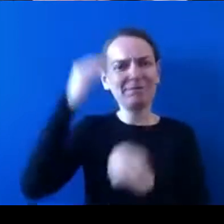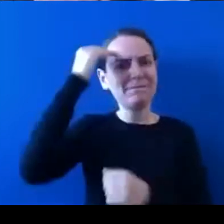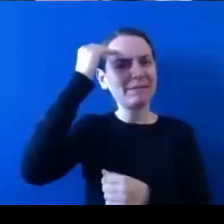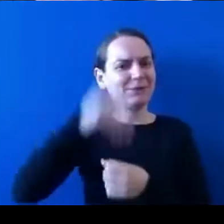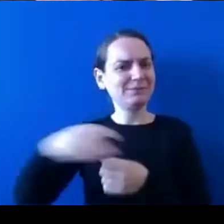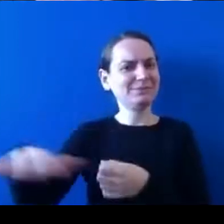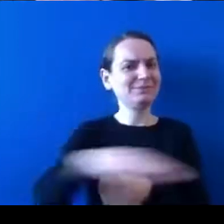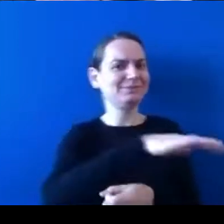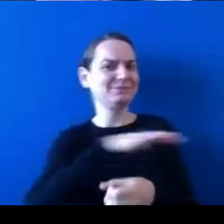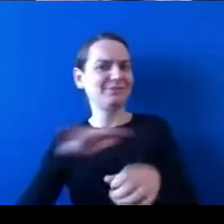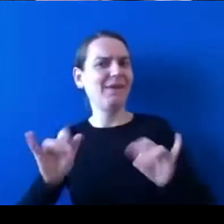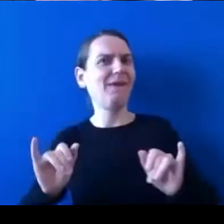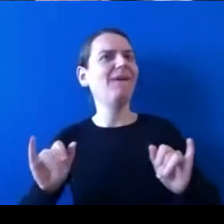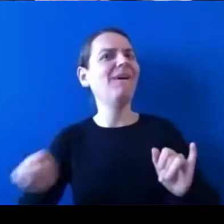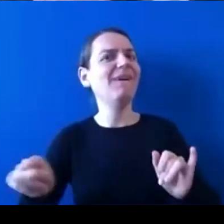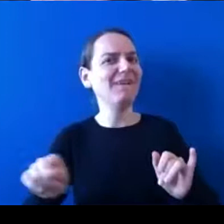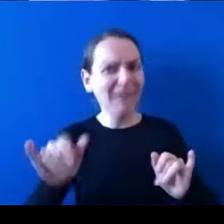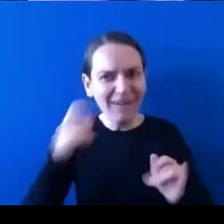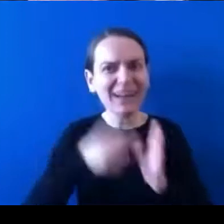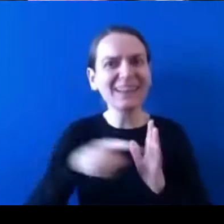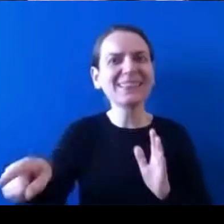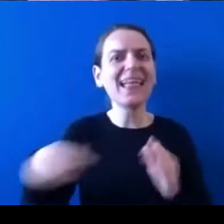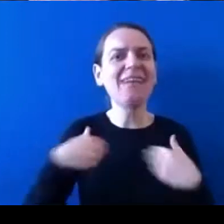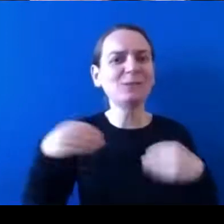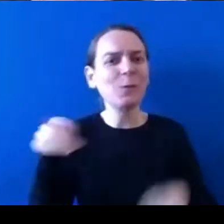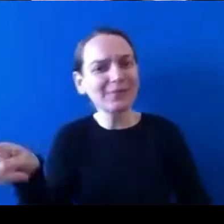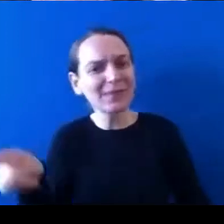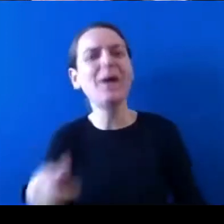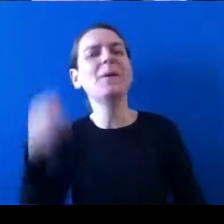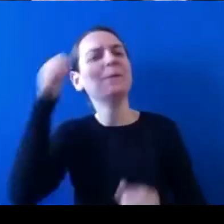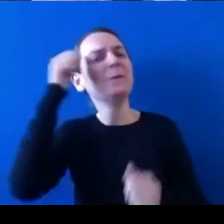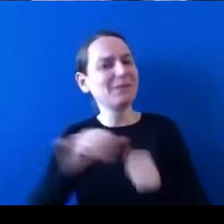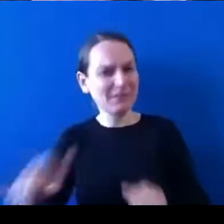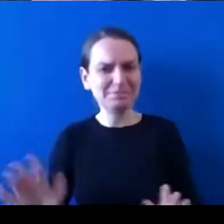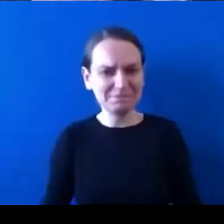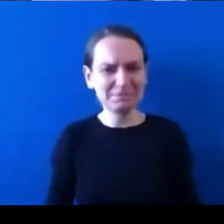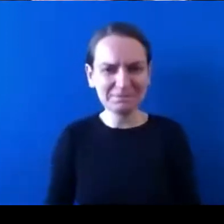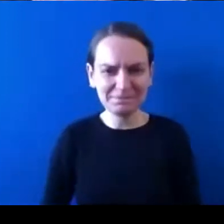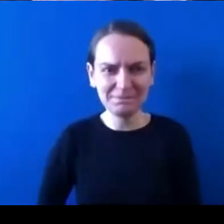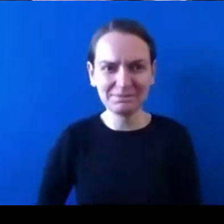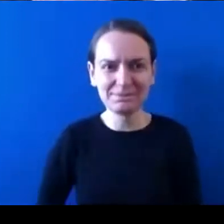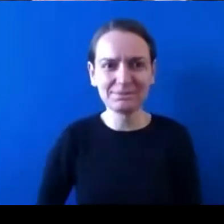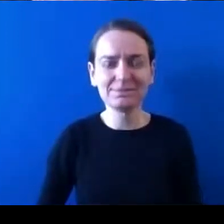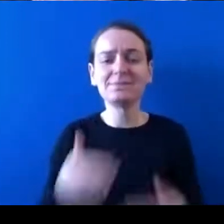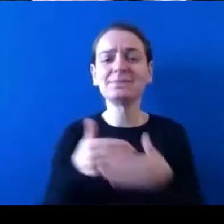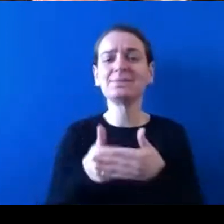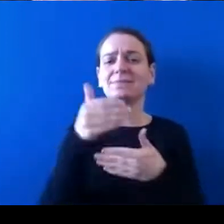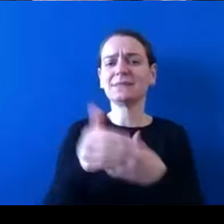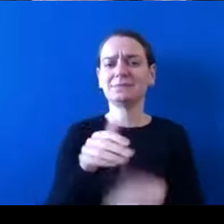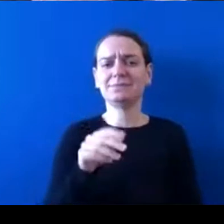The Massachusetts O&M model is school systems provide O&M